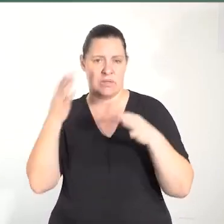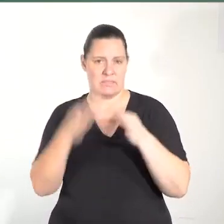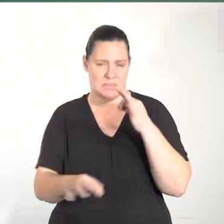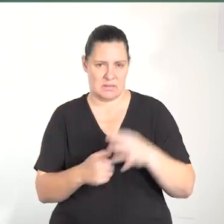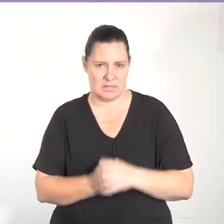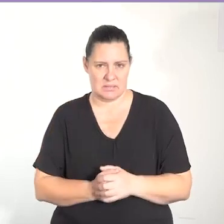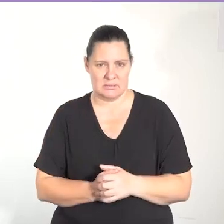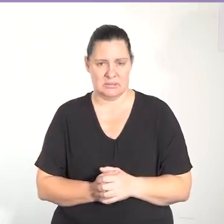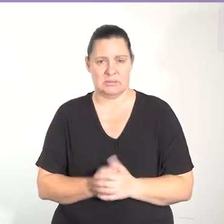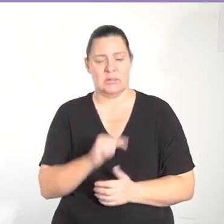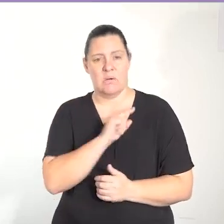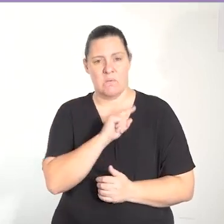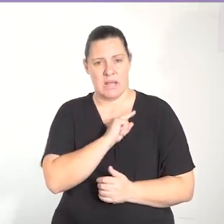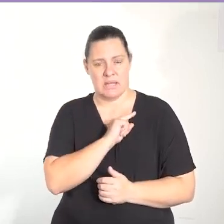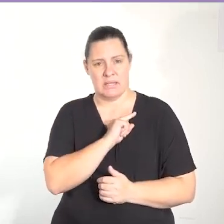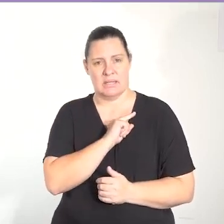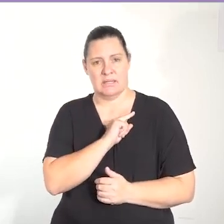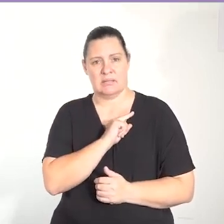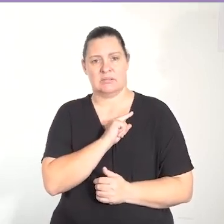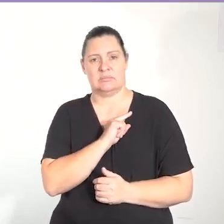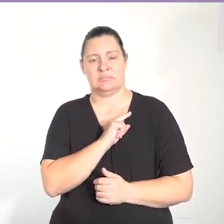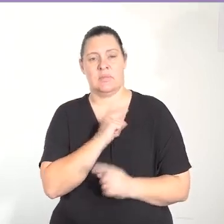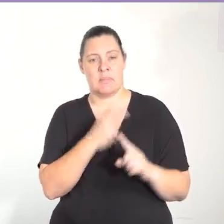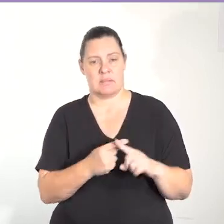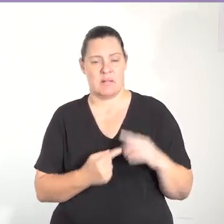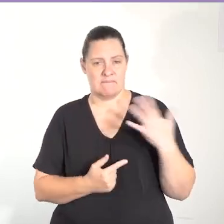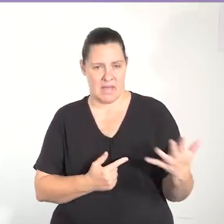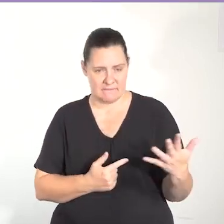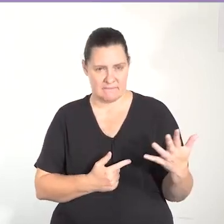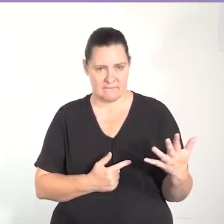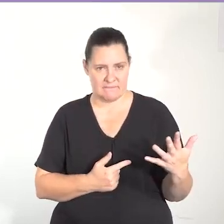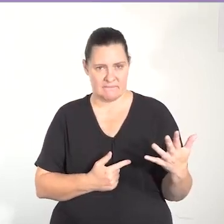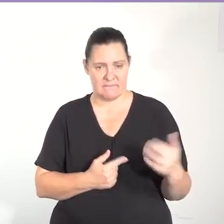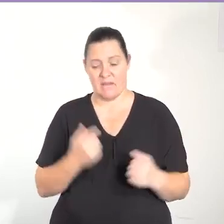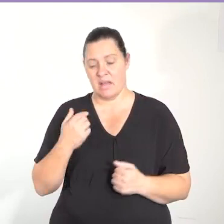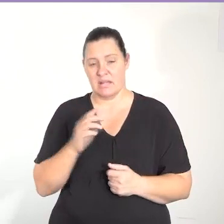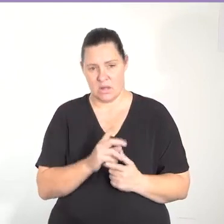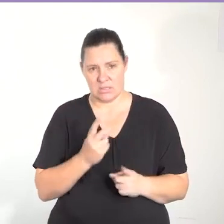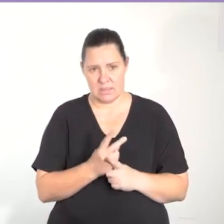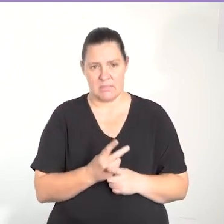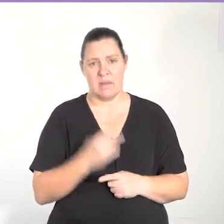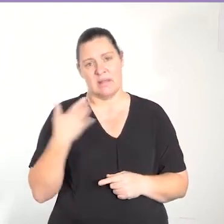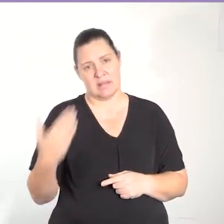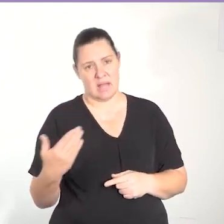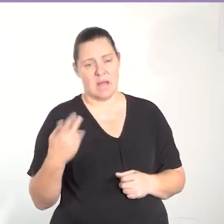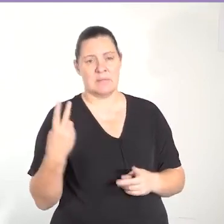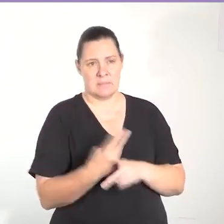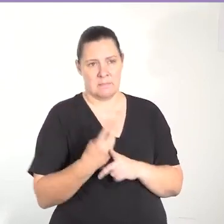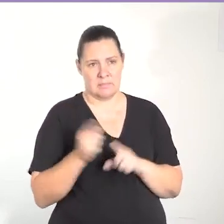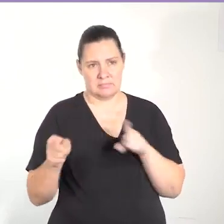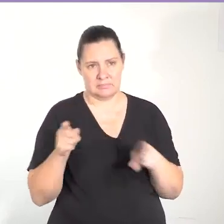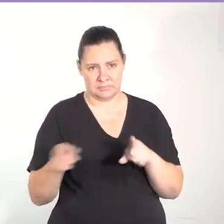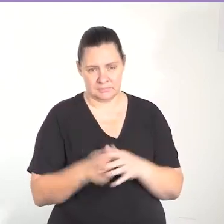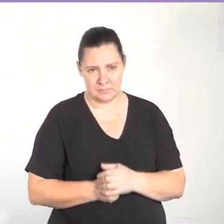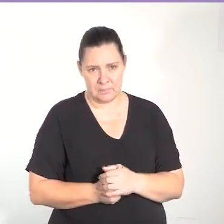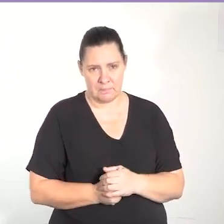to simplify. So, because we have multiplied by 5 on the right, we need to go now multiply by 5 on the left